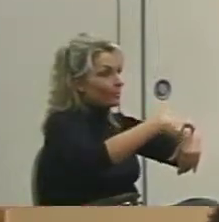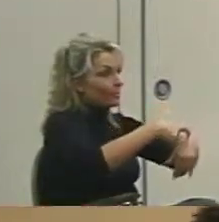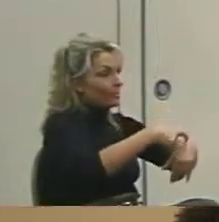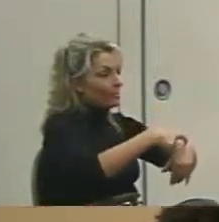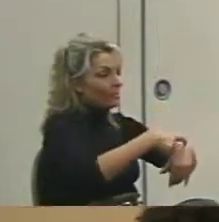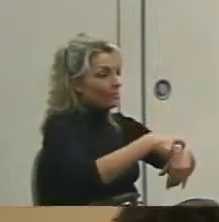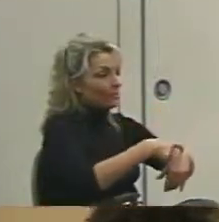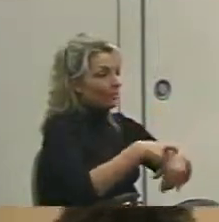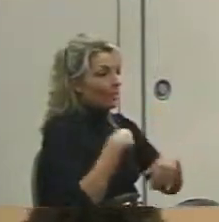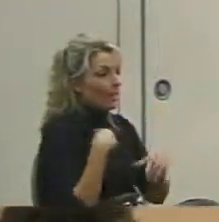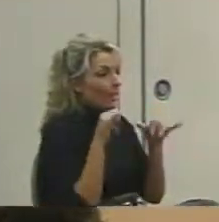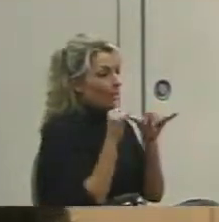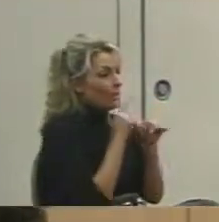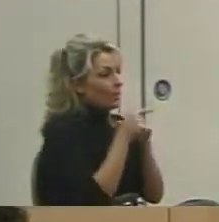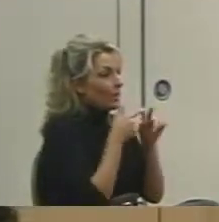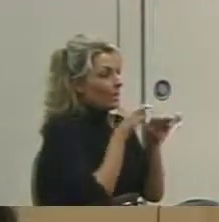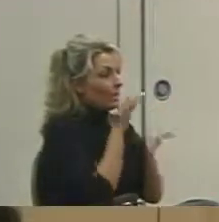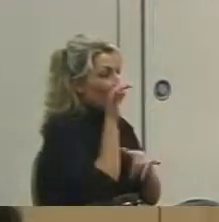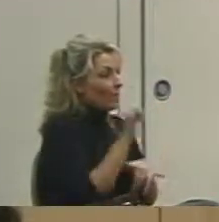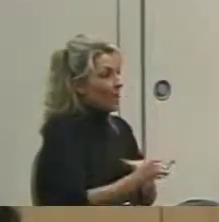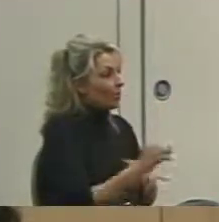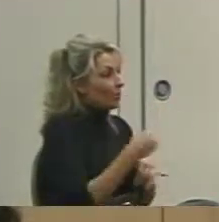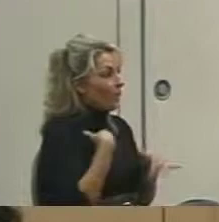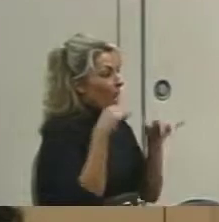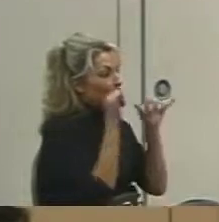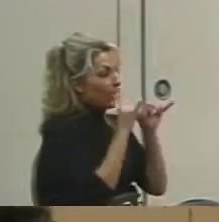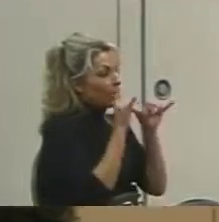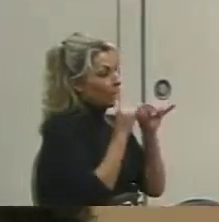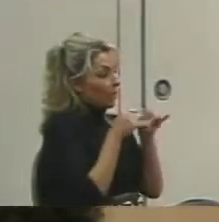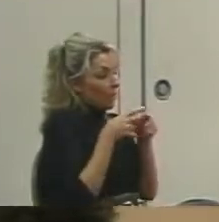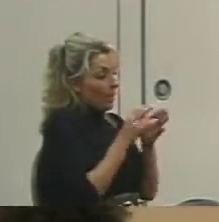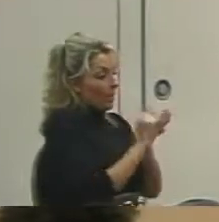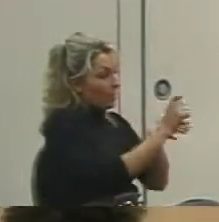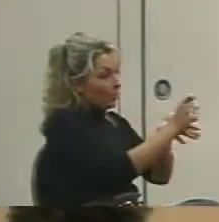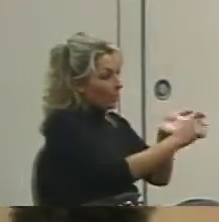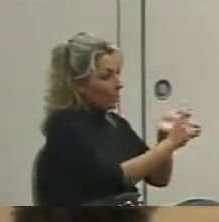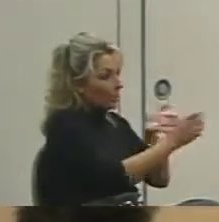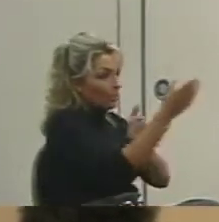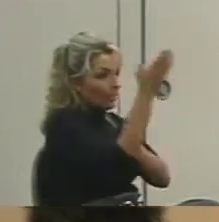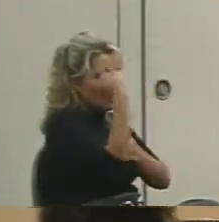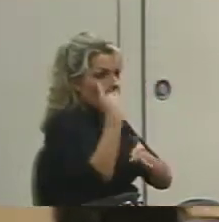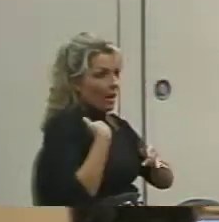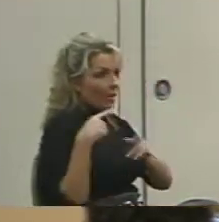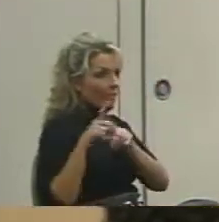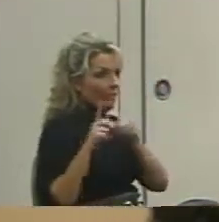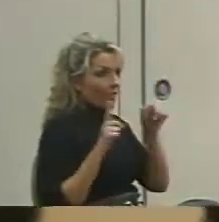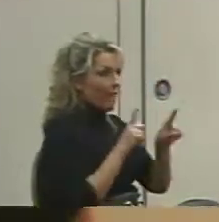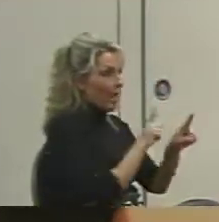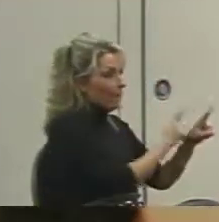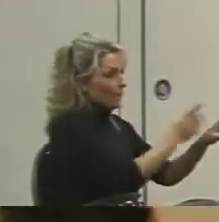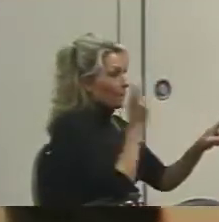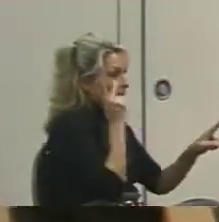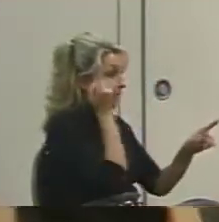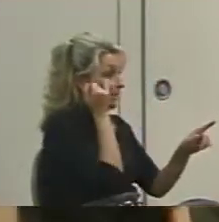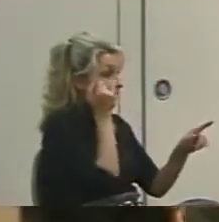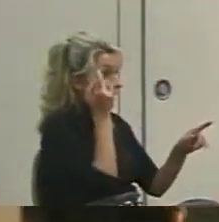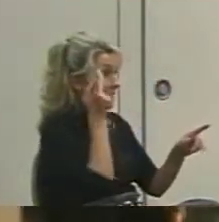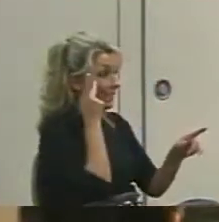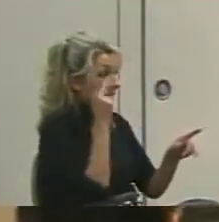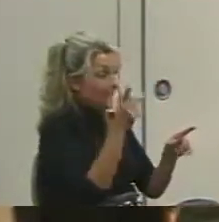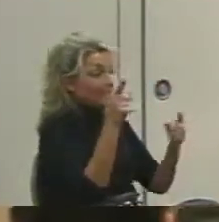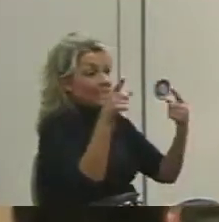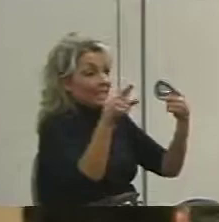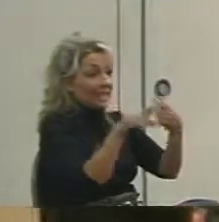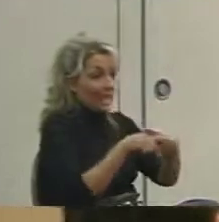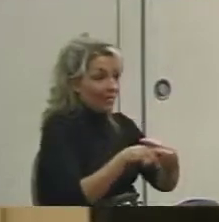this. So I'm only measuring, the way this was written before, I'm following him around to see if he's seeing conflicts. Now,